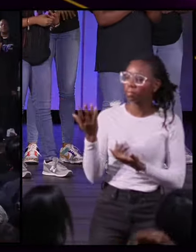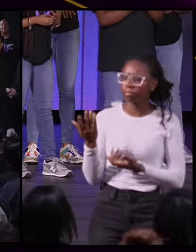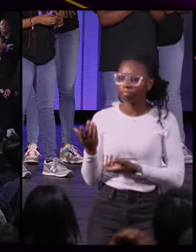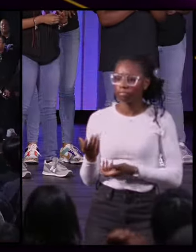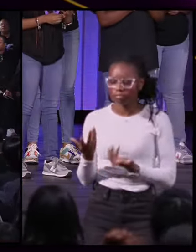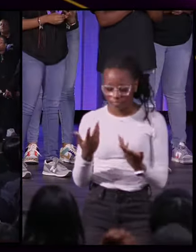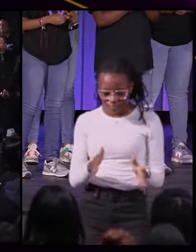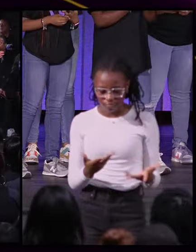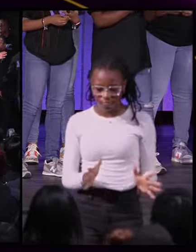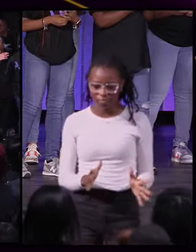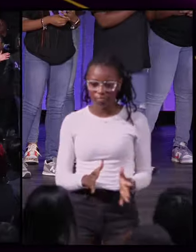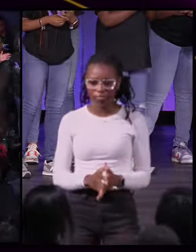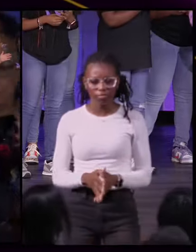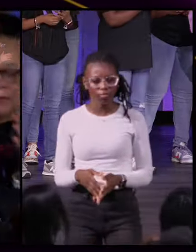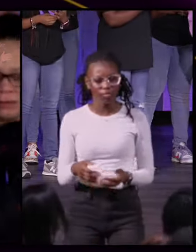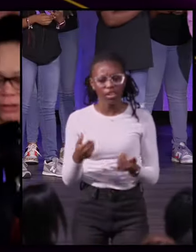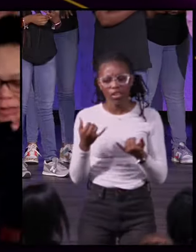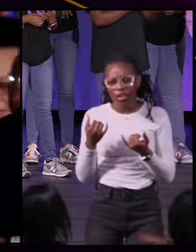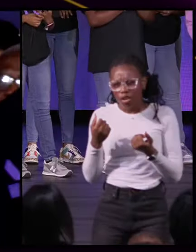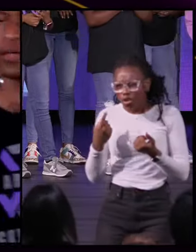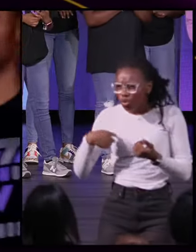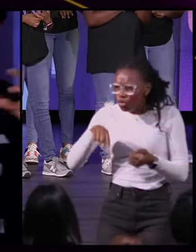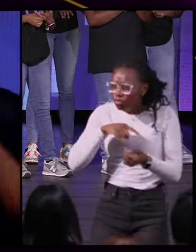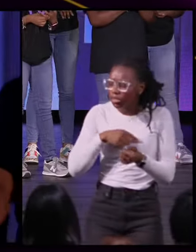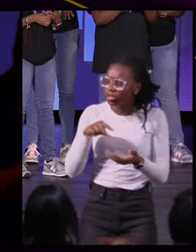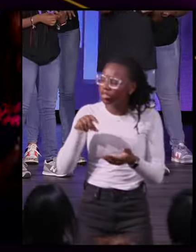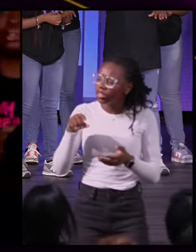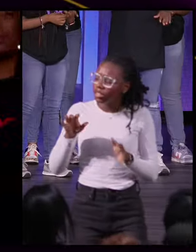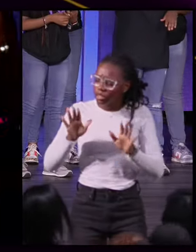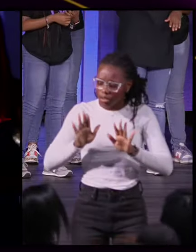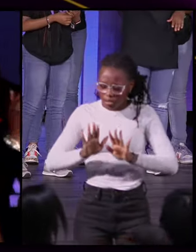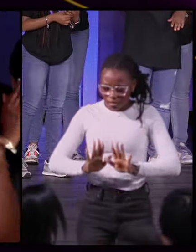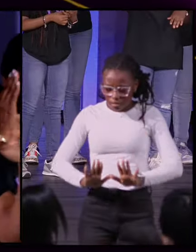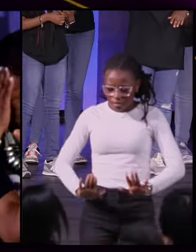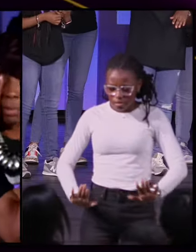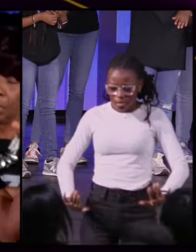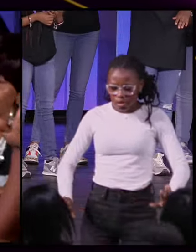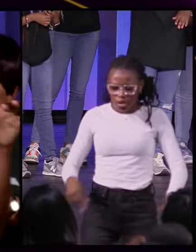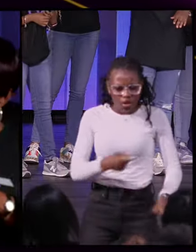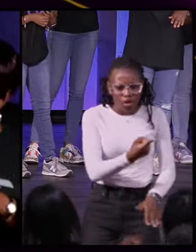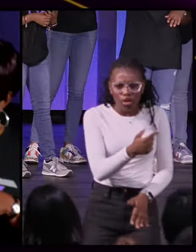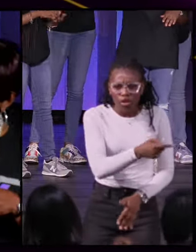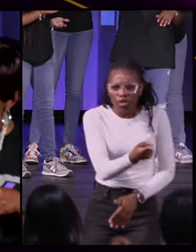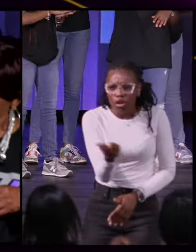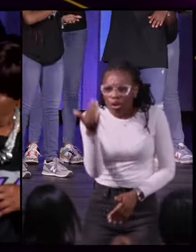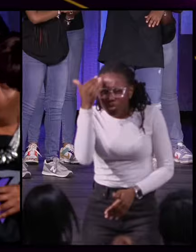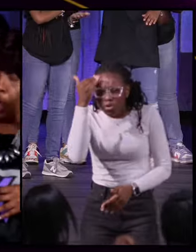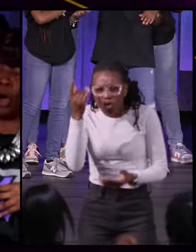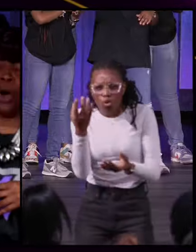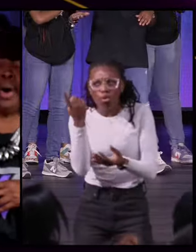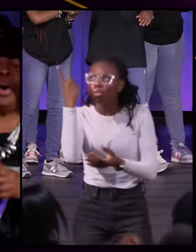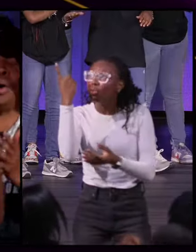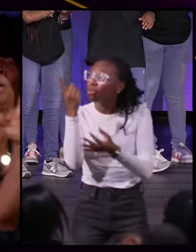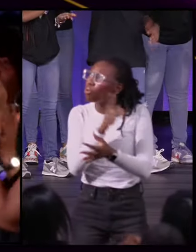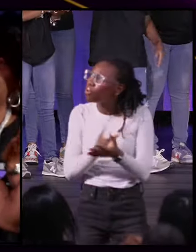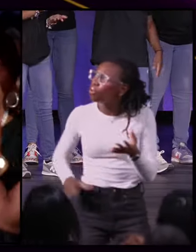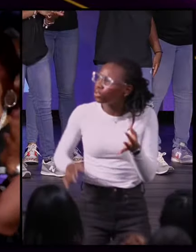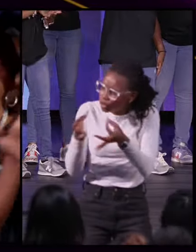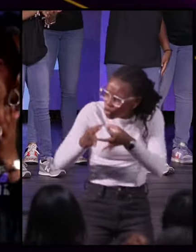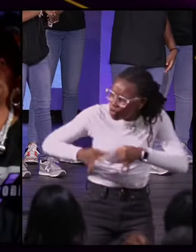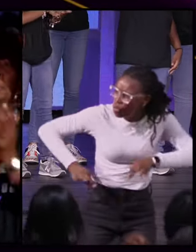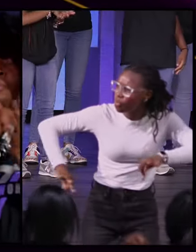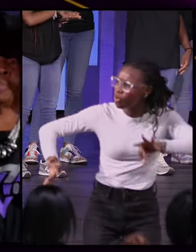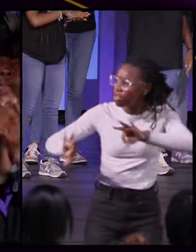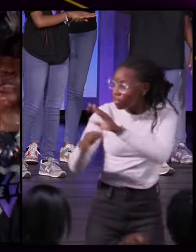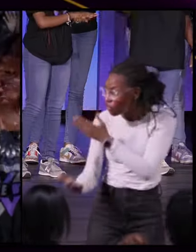Can we just stay there for a second? Do I have anybody that knows that the Lord is worthy to be praised? From the rising of